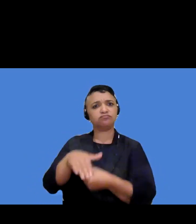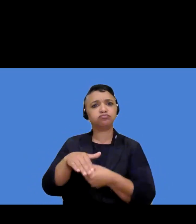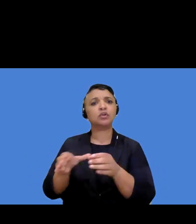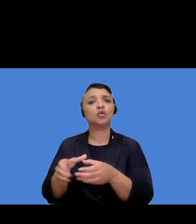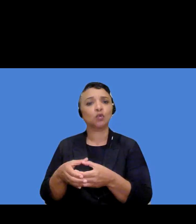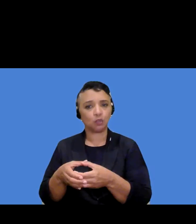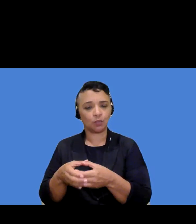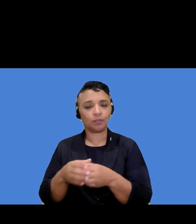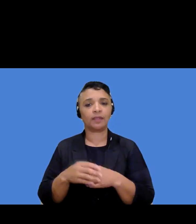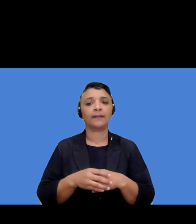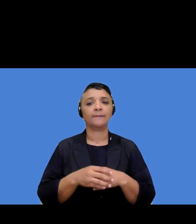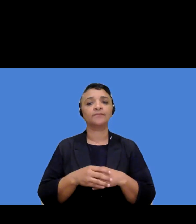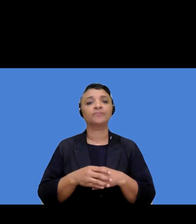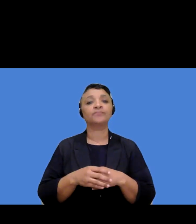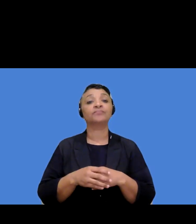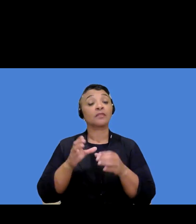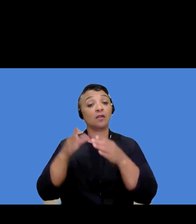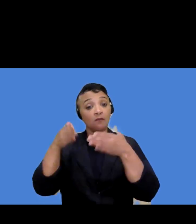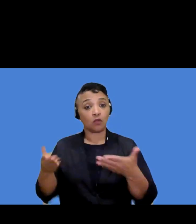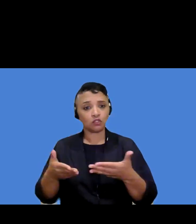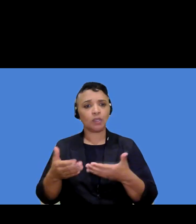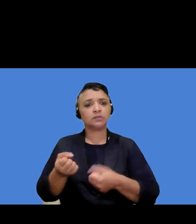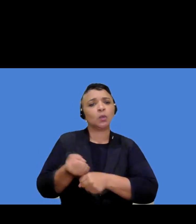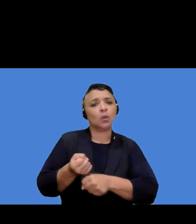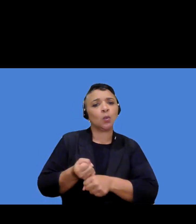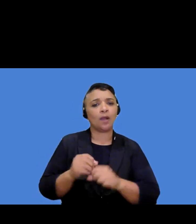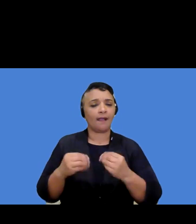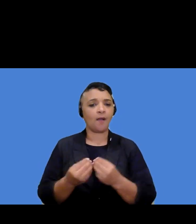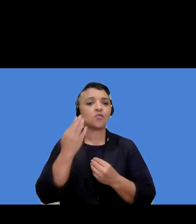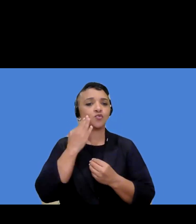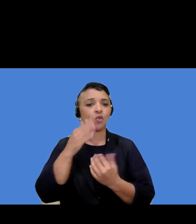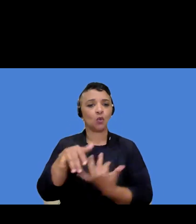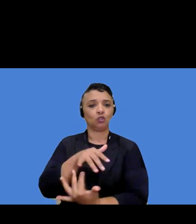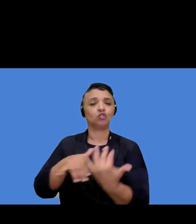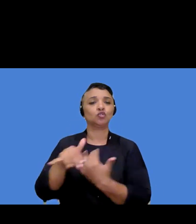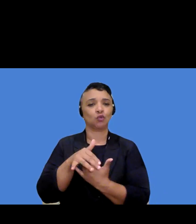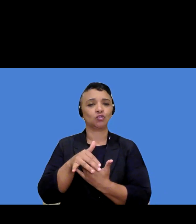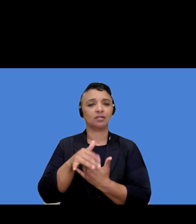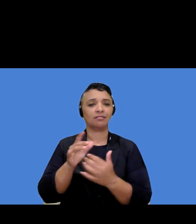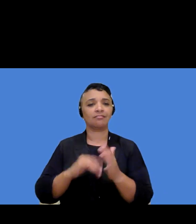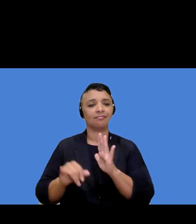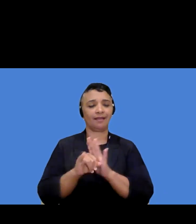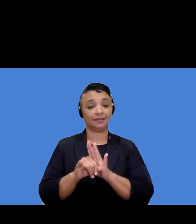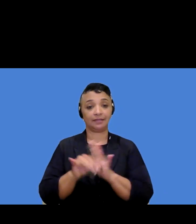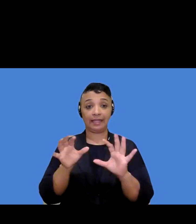primarily focusing on impairment and the social identities based on sex, age,